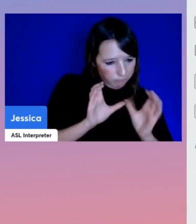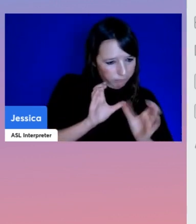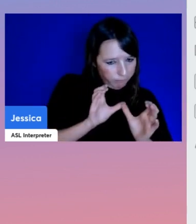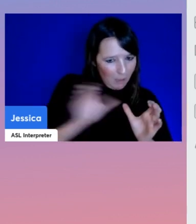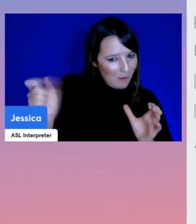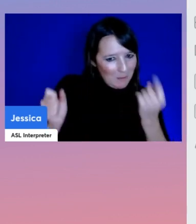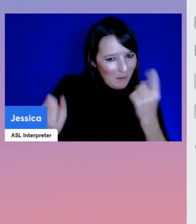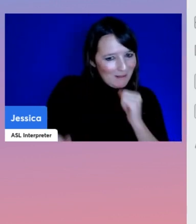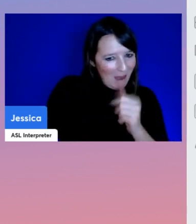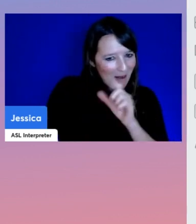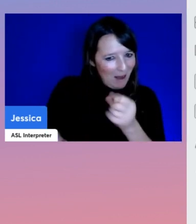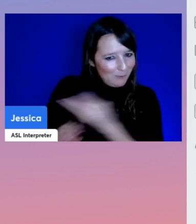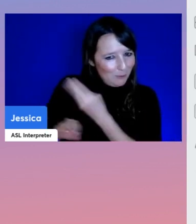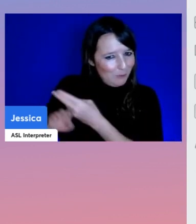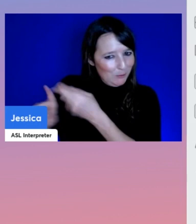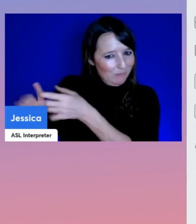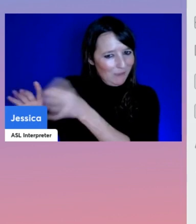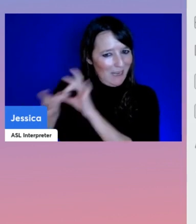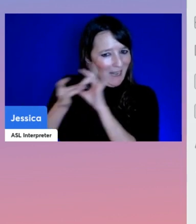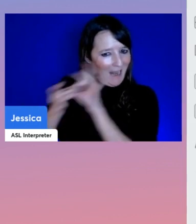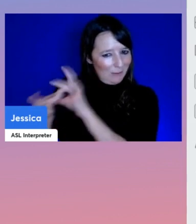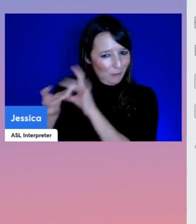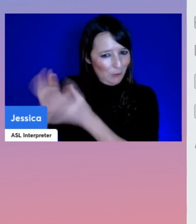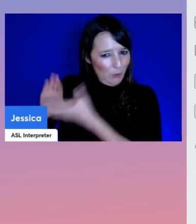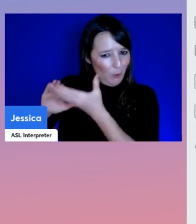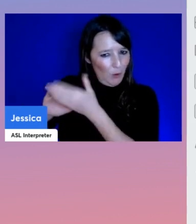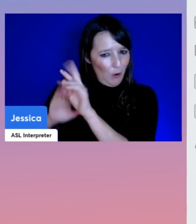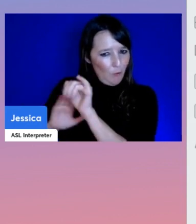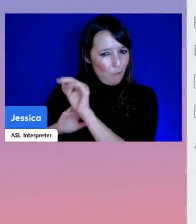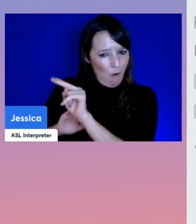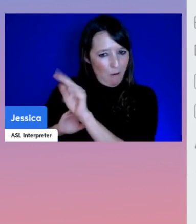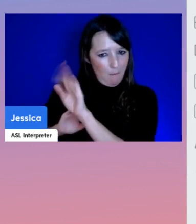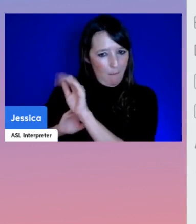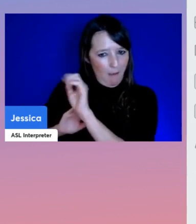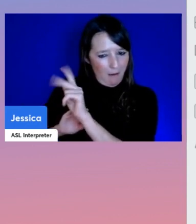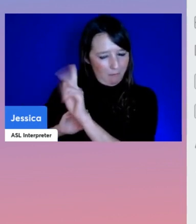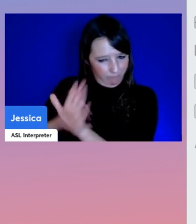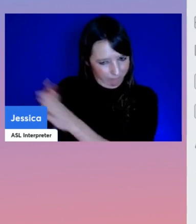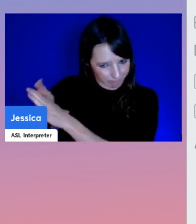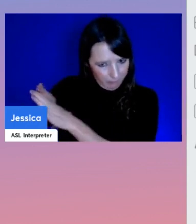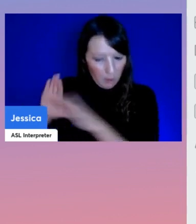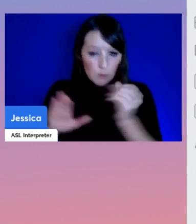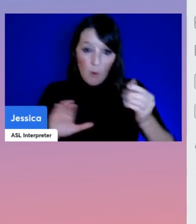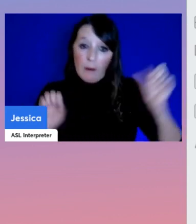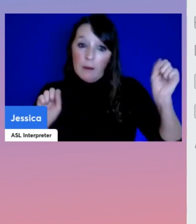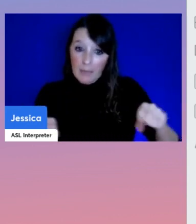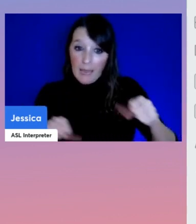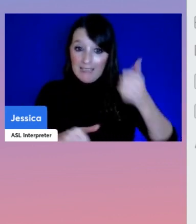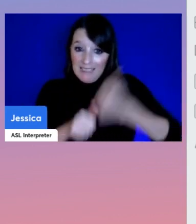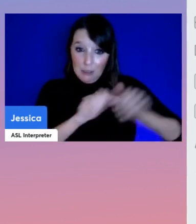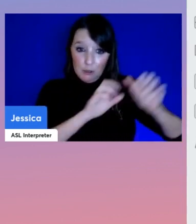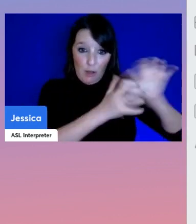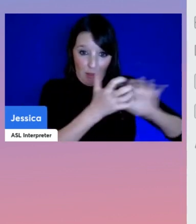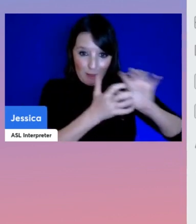earlier run blocks. So this allows me to configure a provider for each of my clusters.